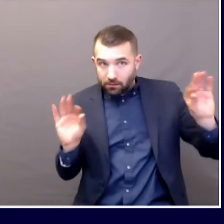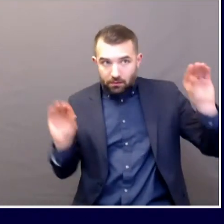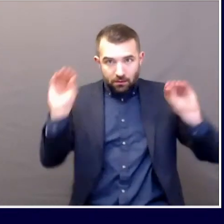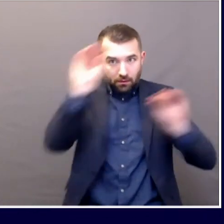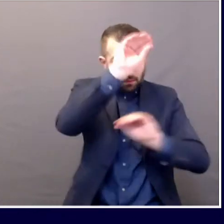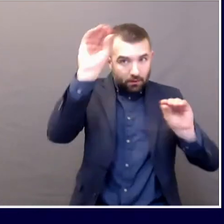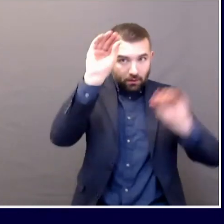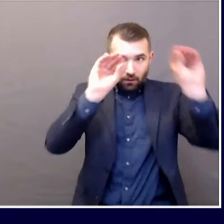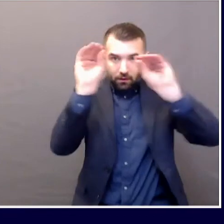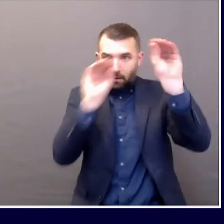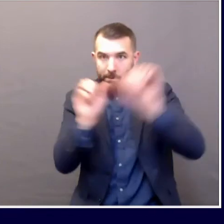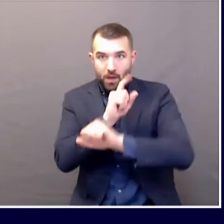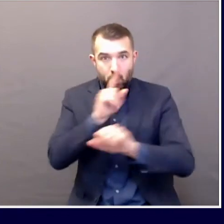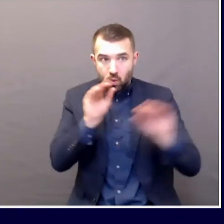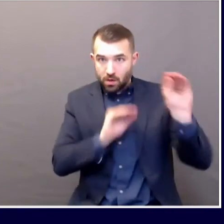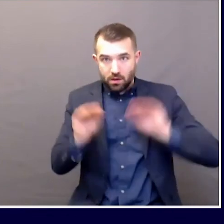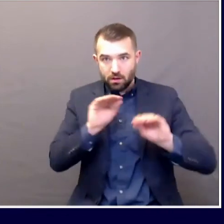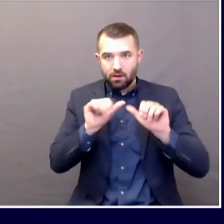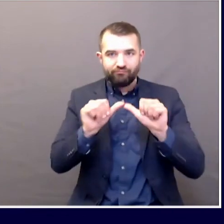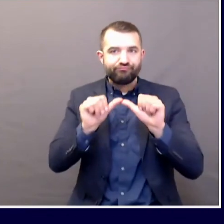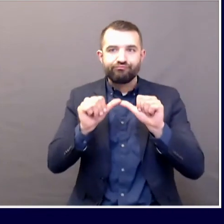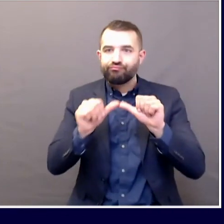week.